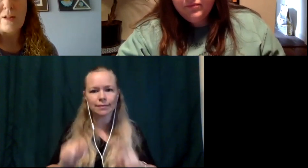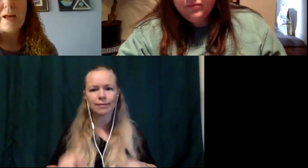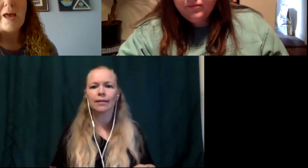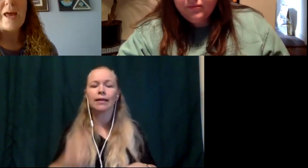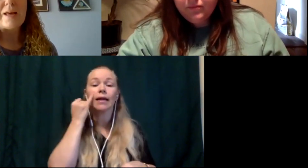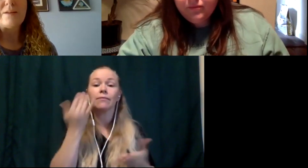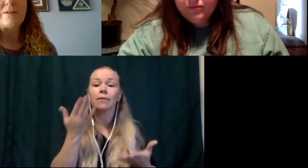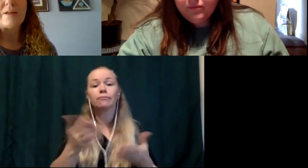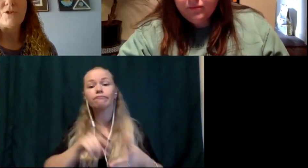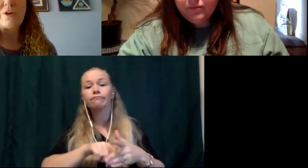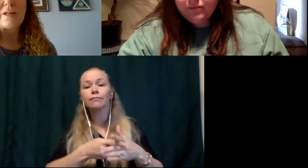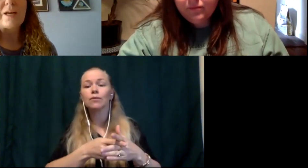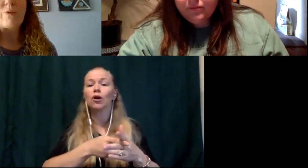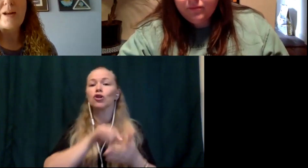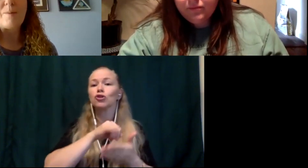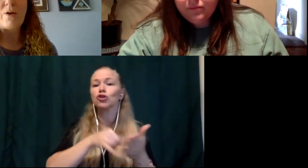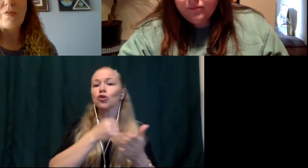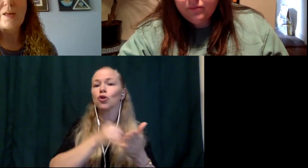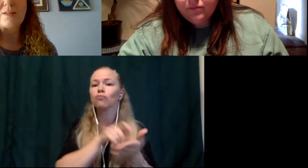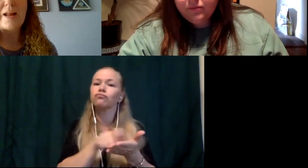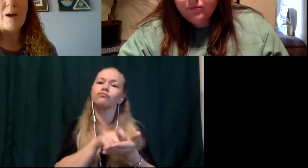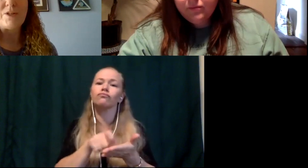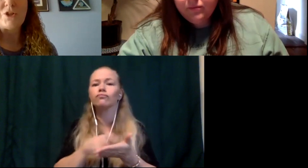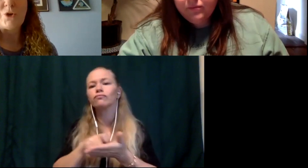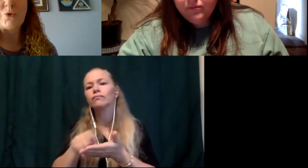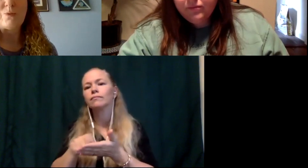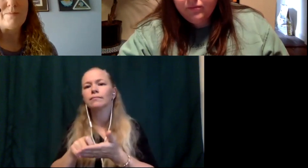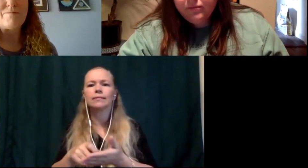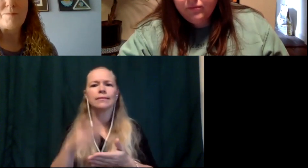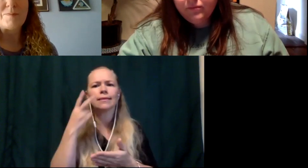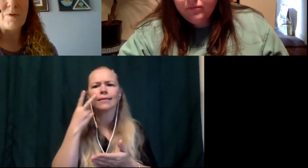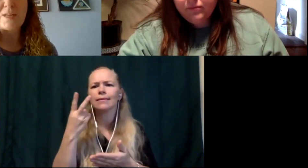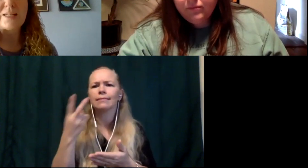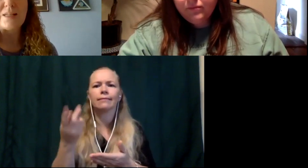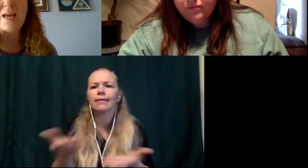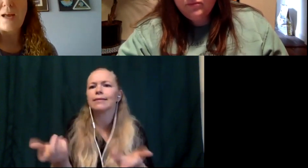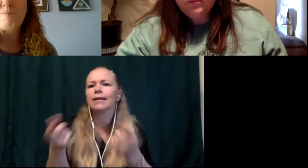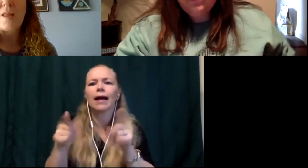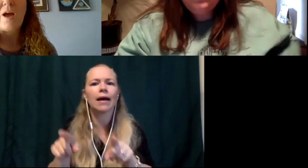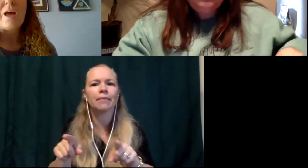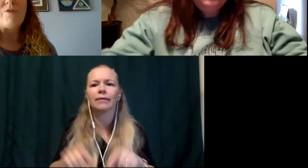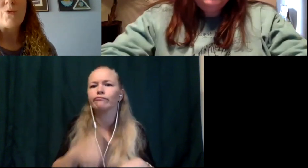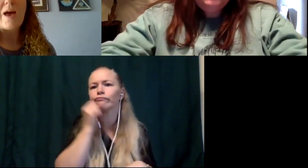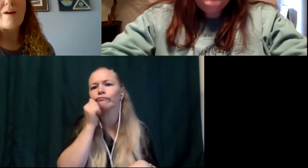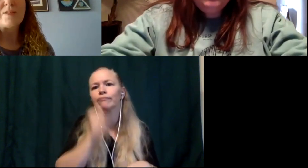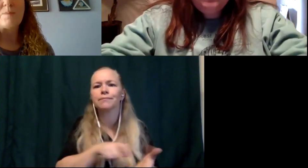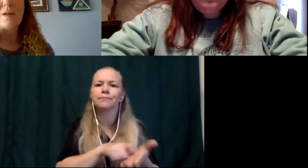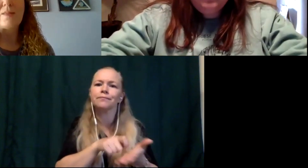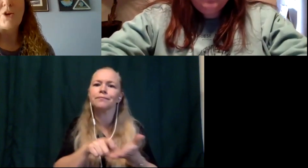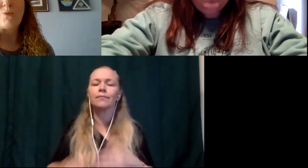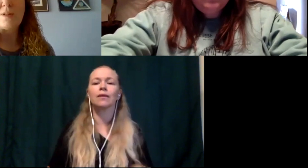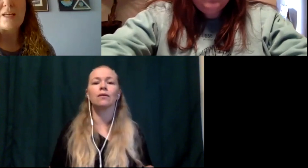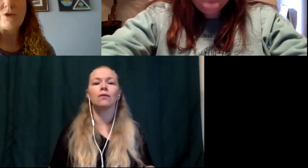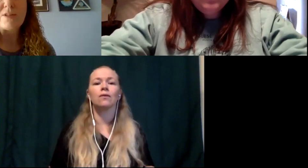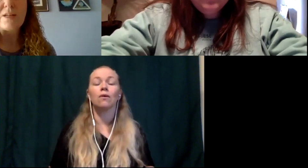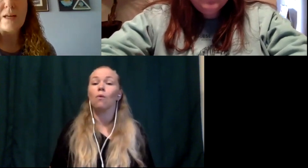journal and journaling and writing about things that happen to you from day to day, if you have something that